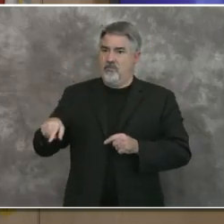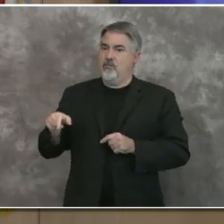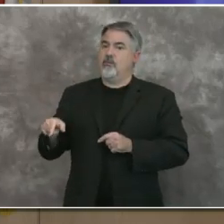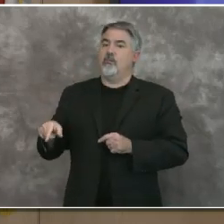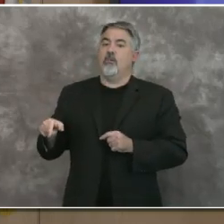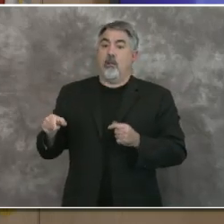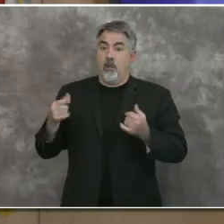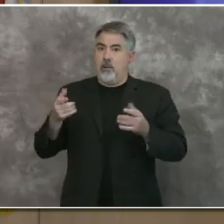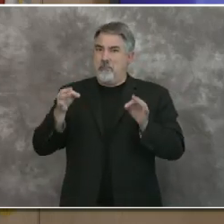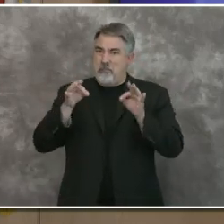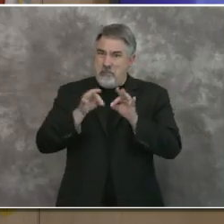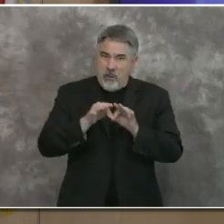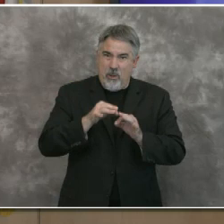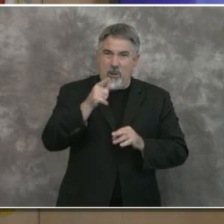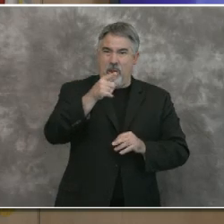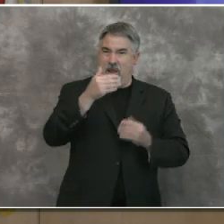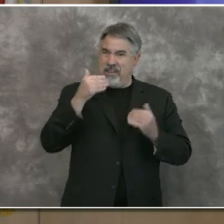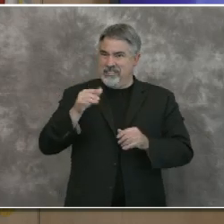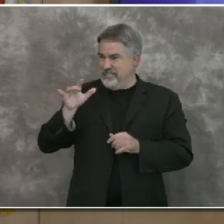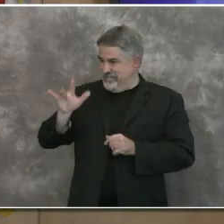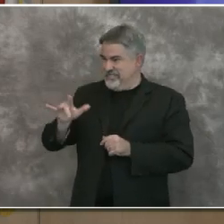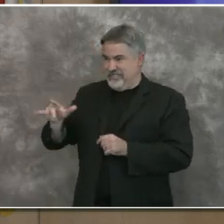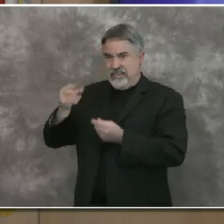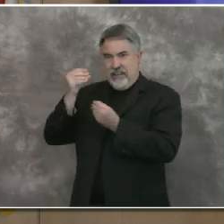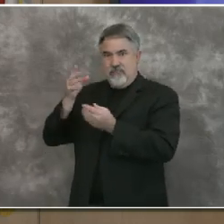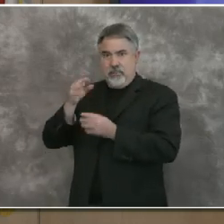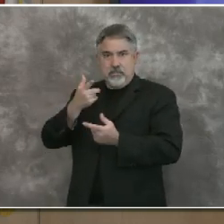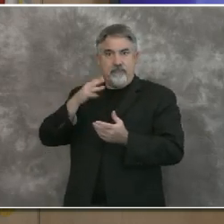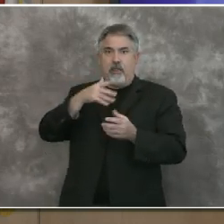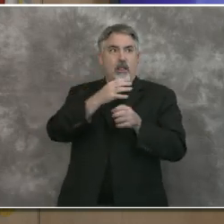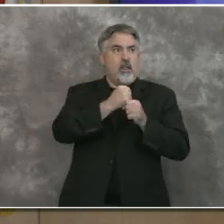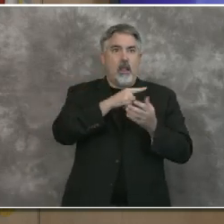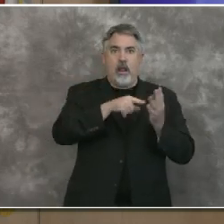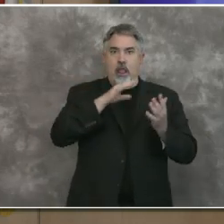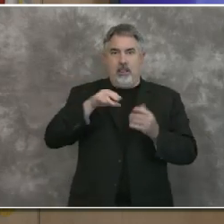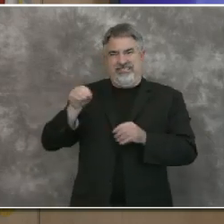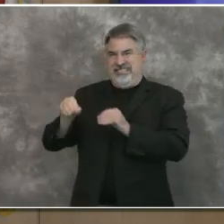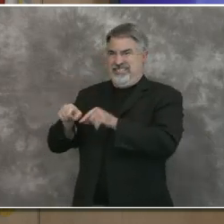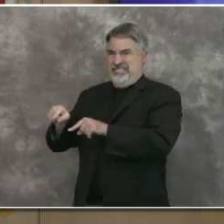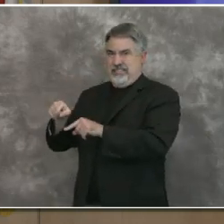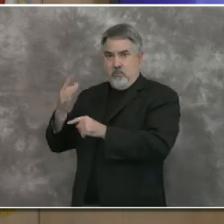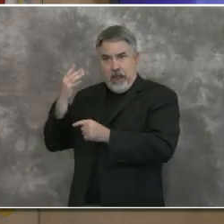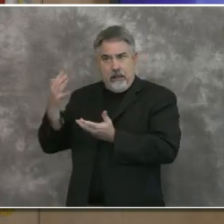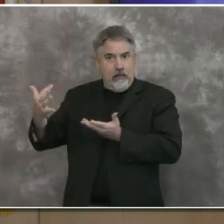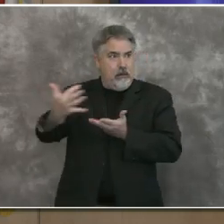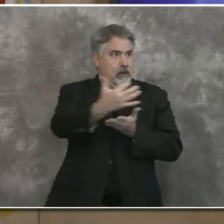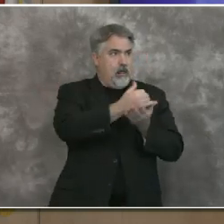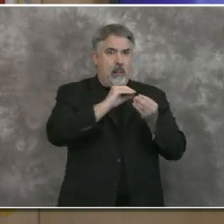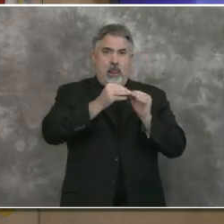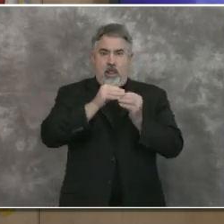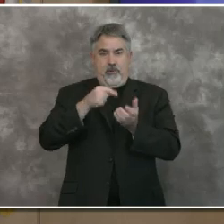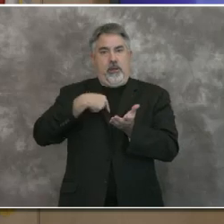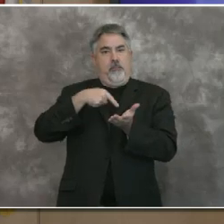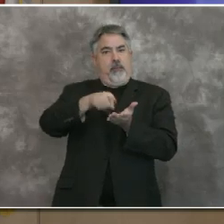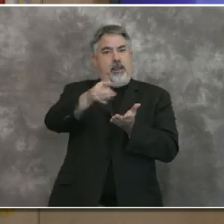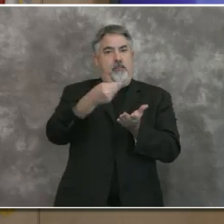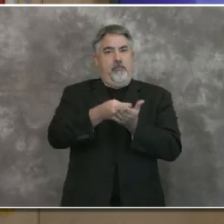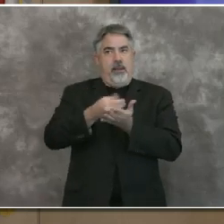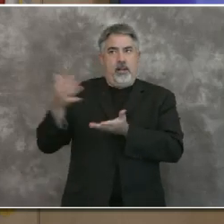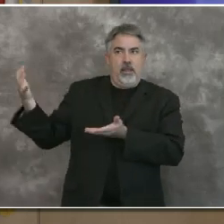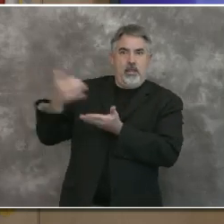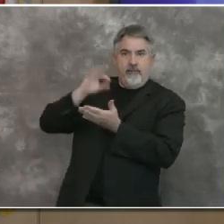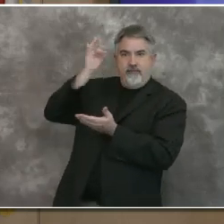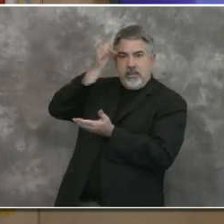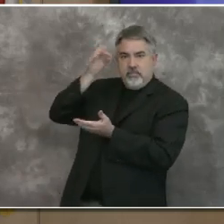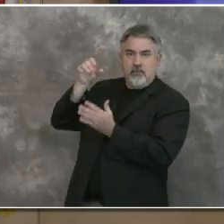as it determines how much money goes to the region for critical services. And don't forget about our